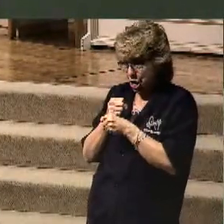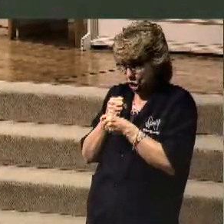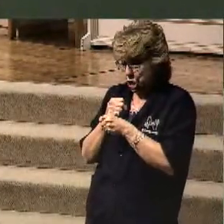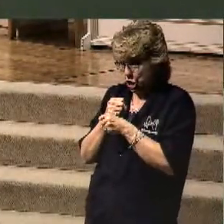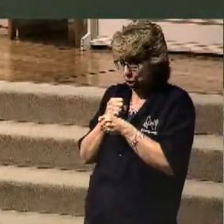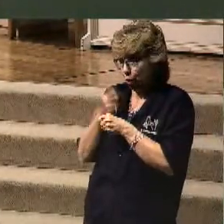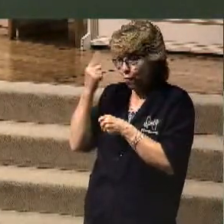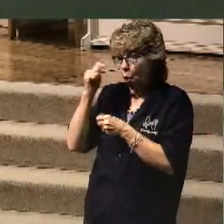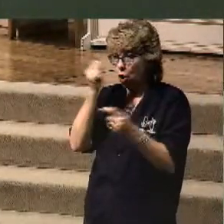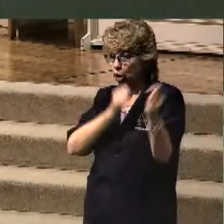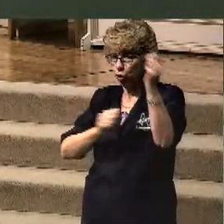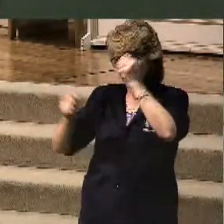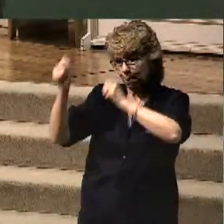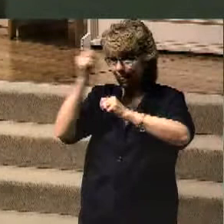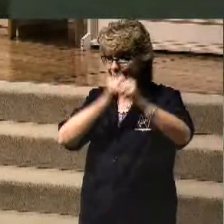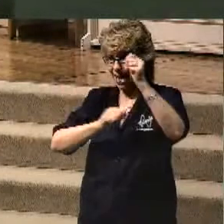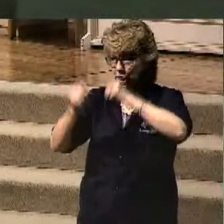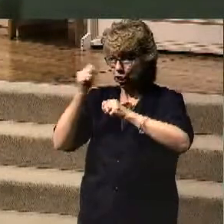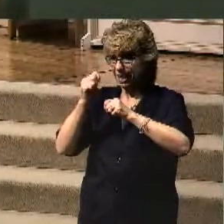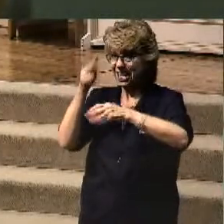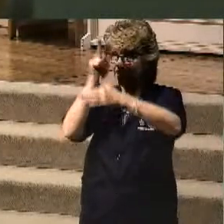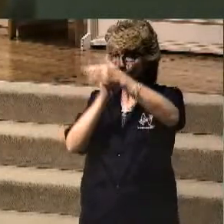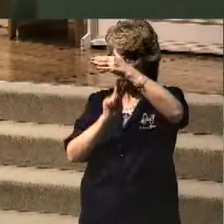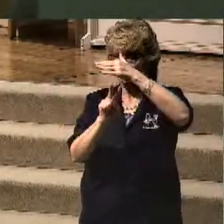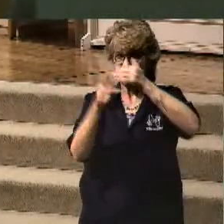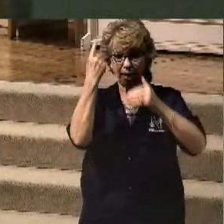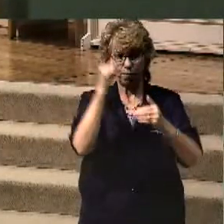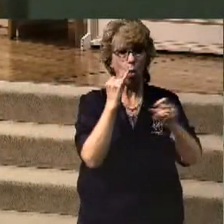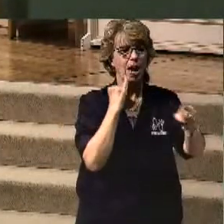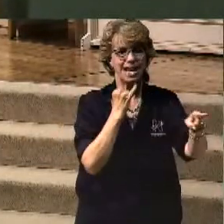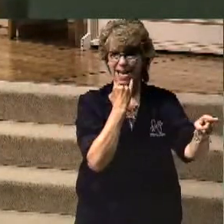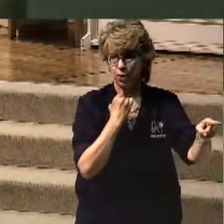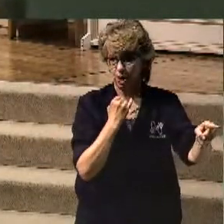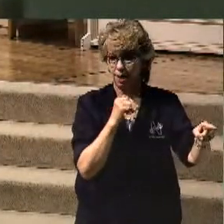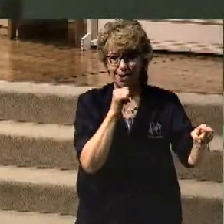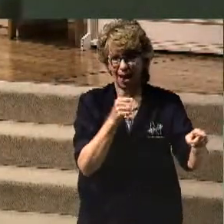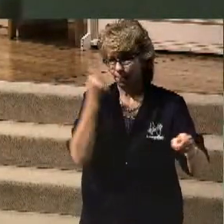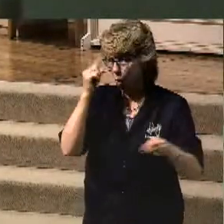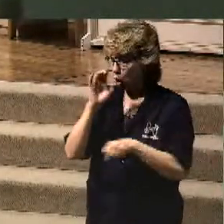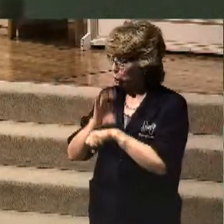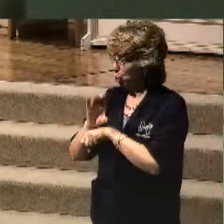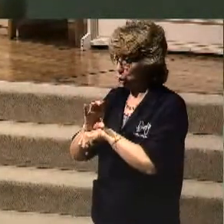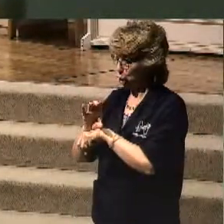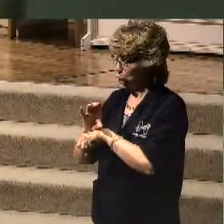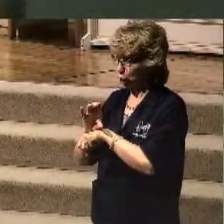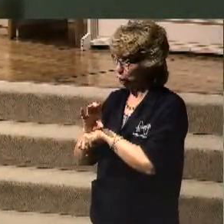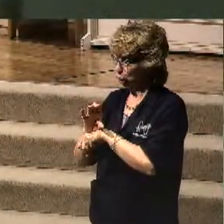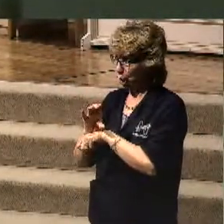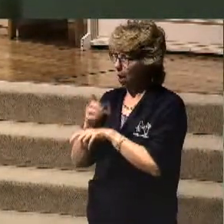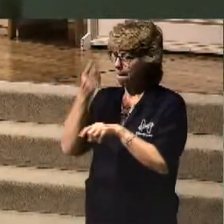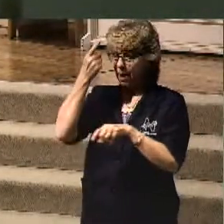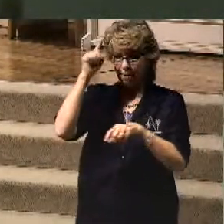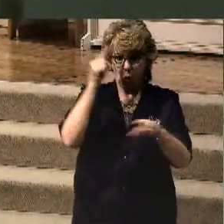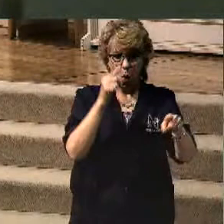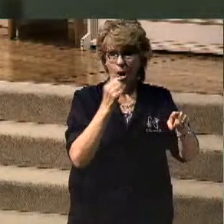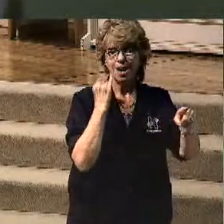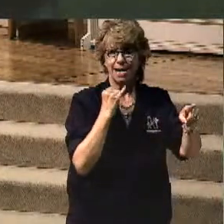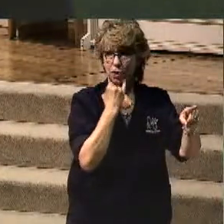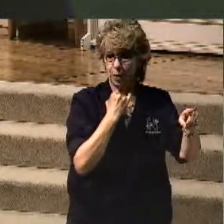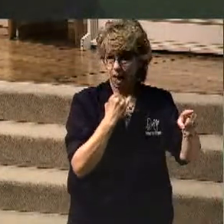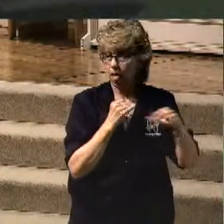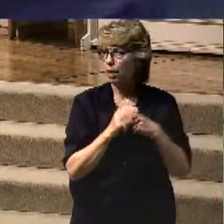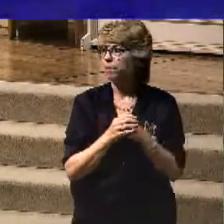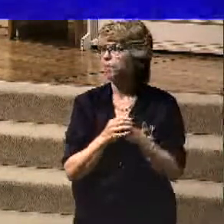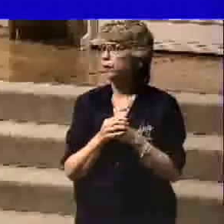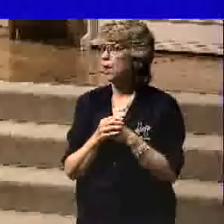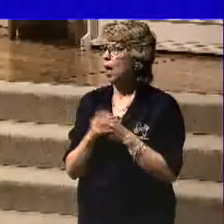the tribulation, is a prophecy to Israel. It's not a prophecy about the church. Revelation chapter 4, verse 1, the church is pictured